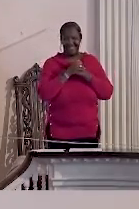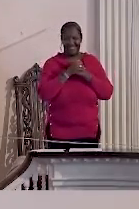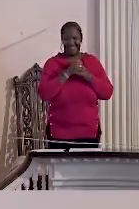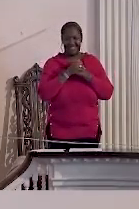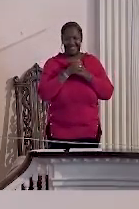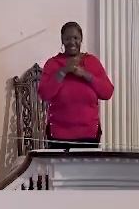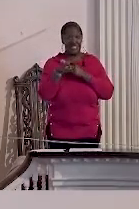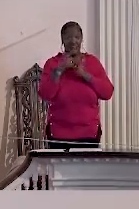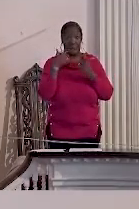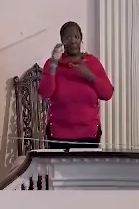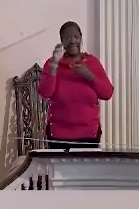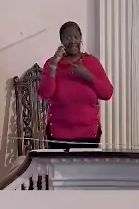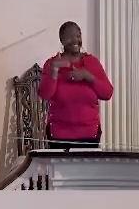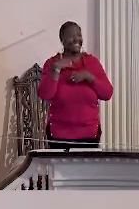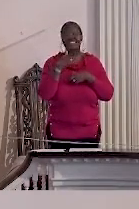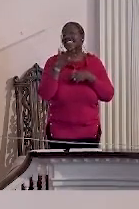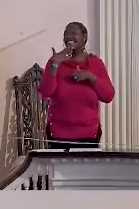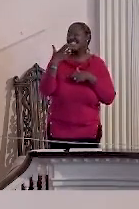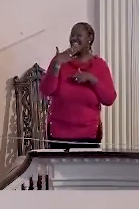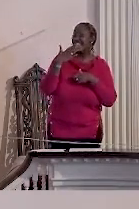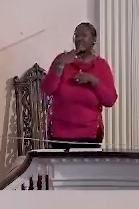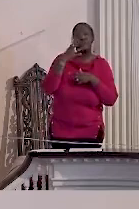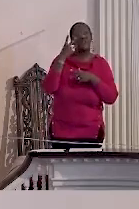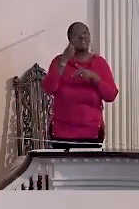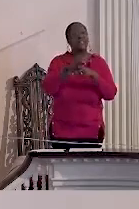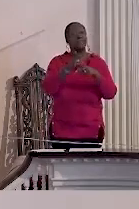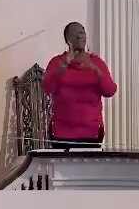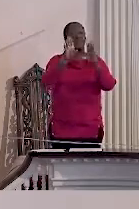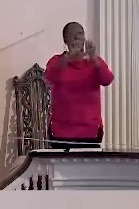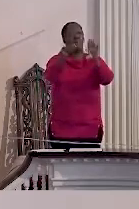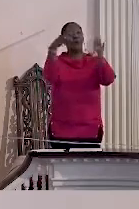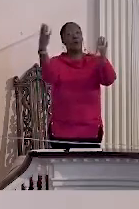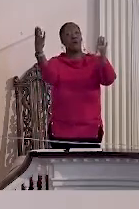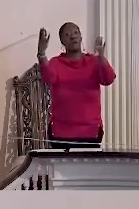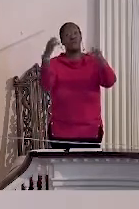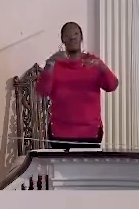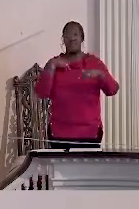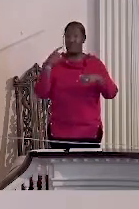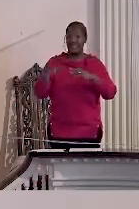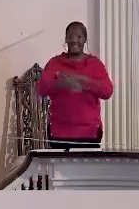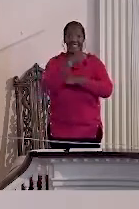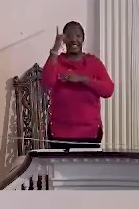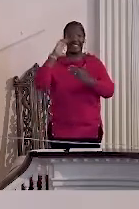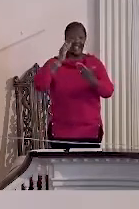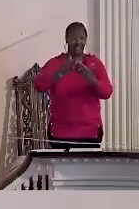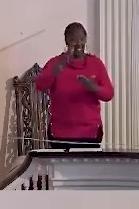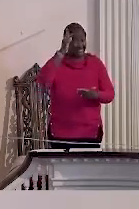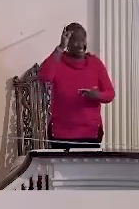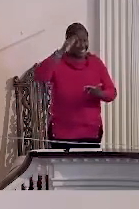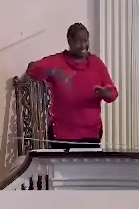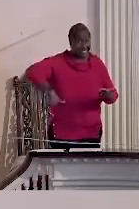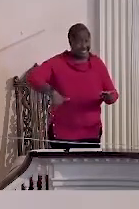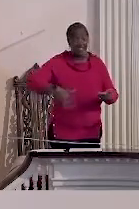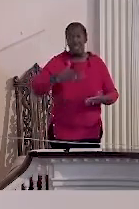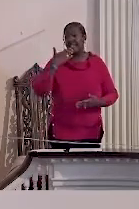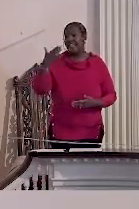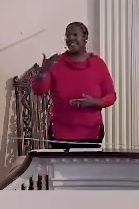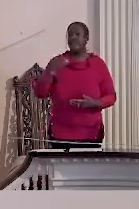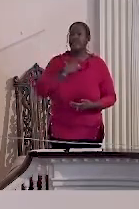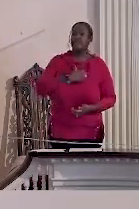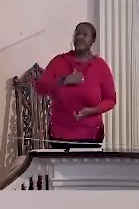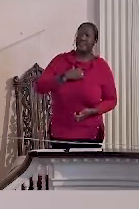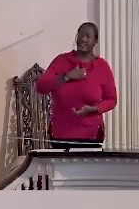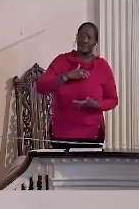Thank you for keeping the doors open on days I'm late. and thank you for forgiving me when I